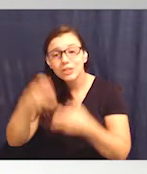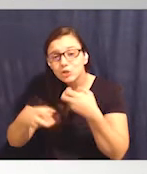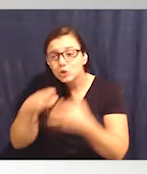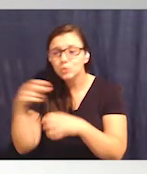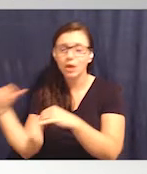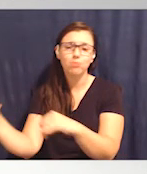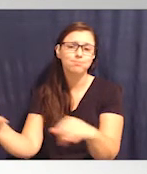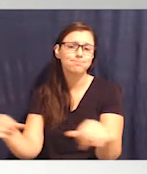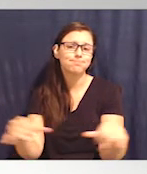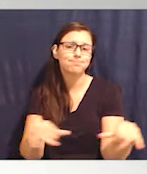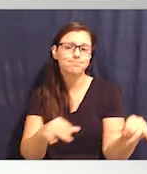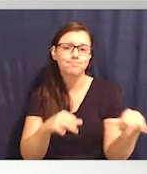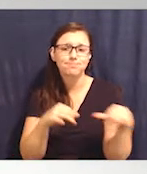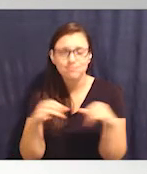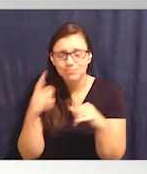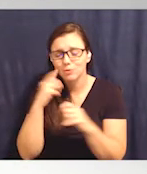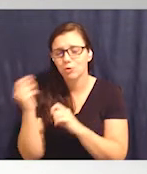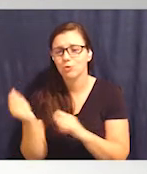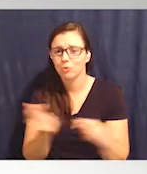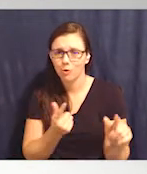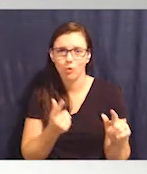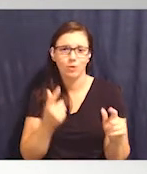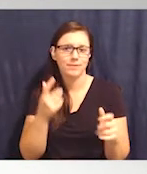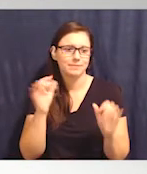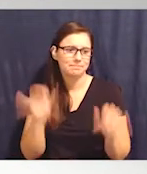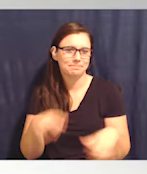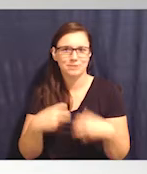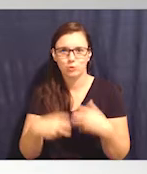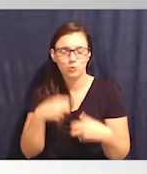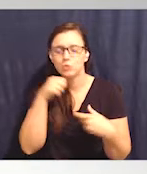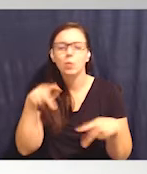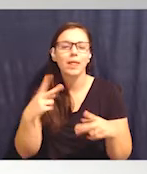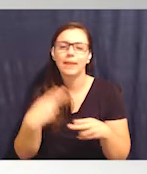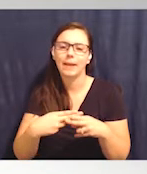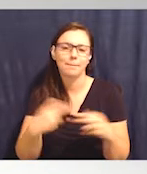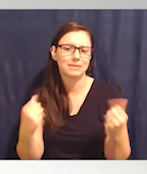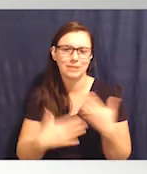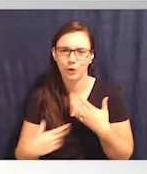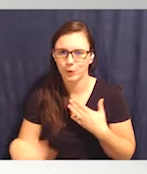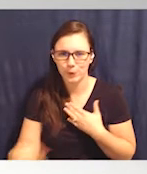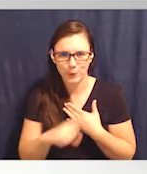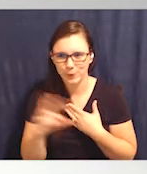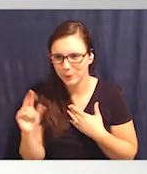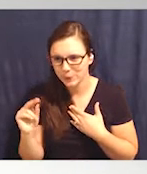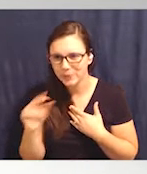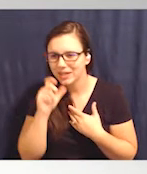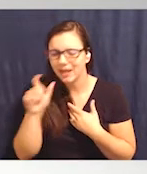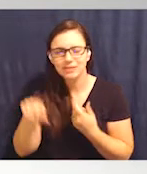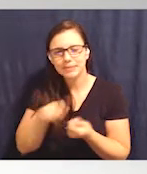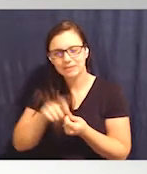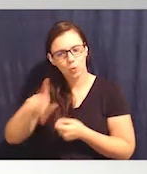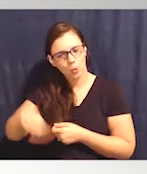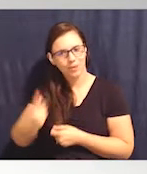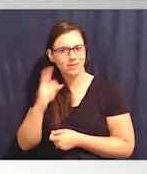So don't let the name scare you. We're not just specific to the deaf and hard of hearing world, okay?